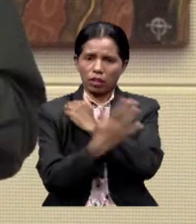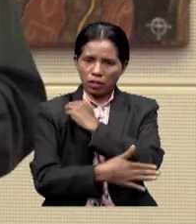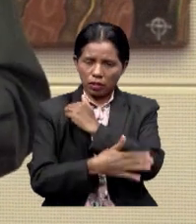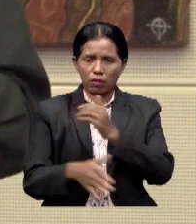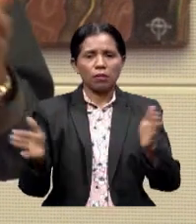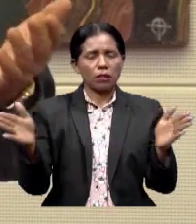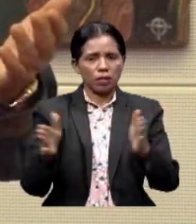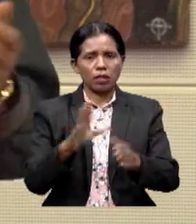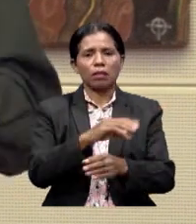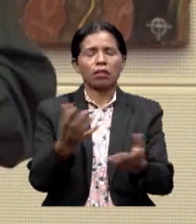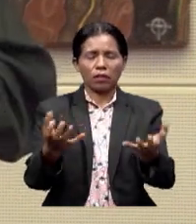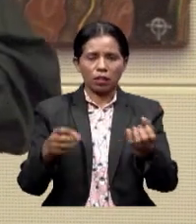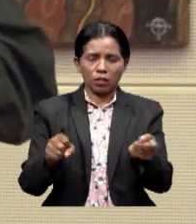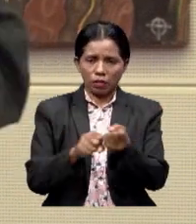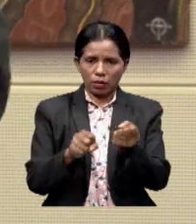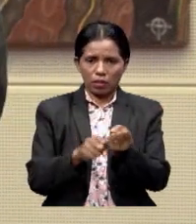million,